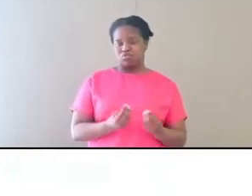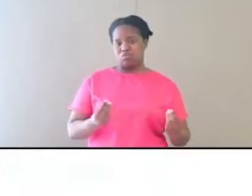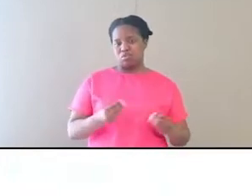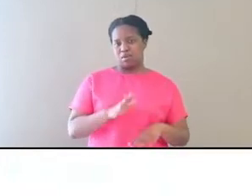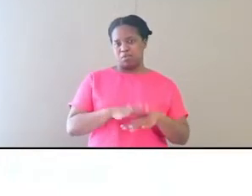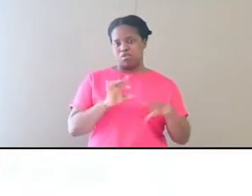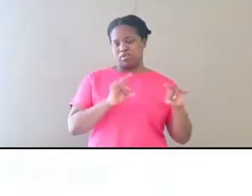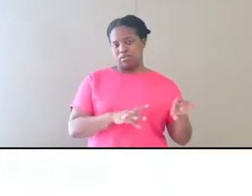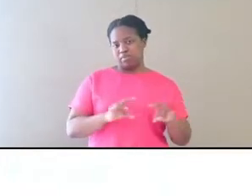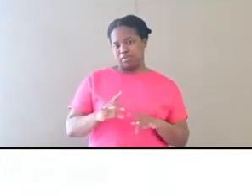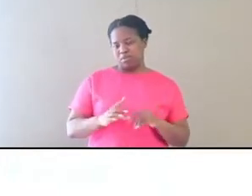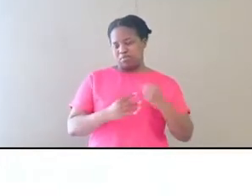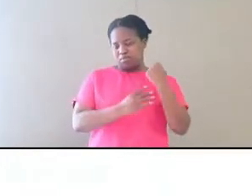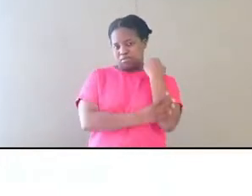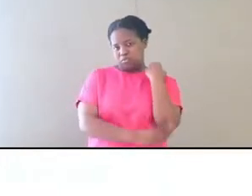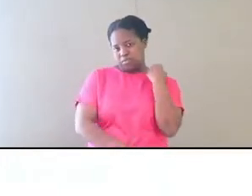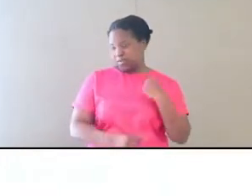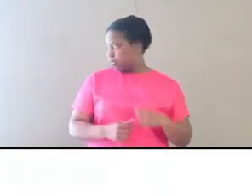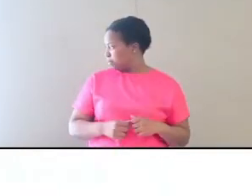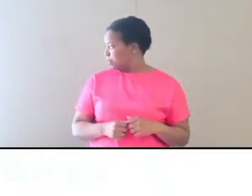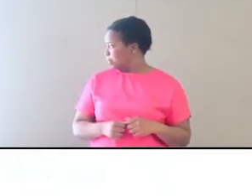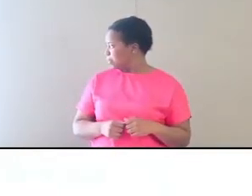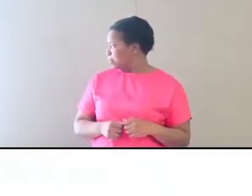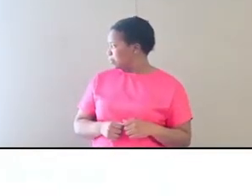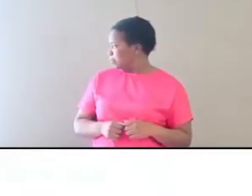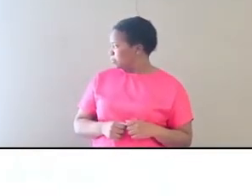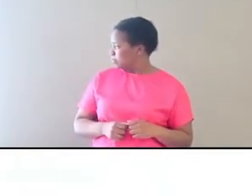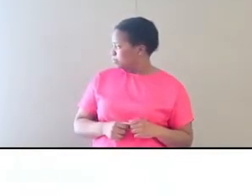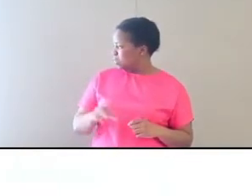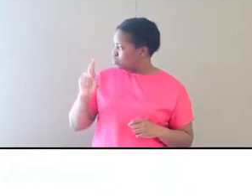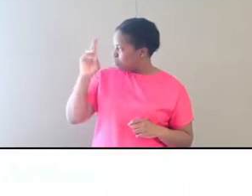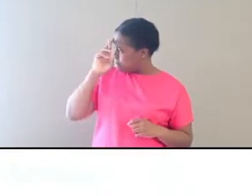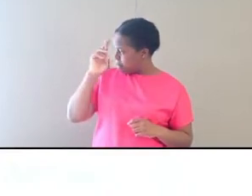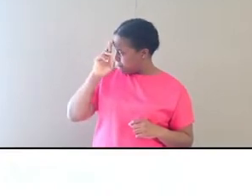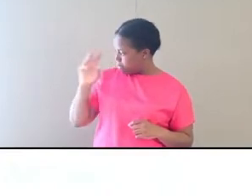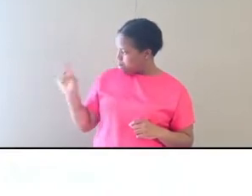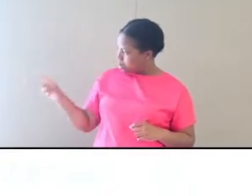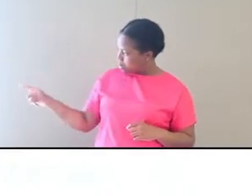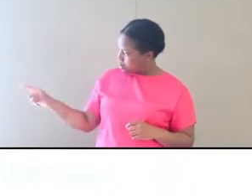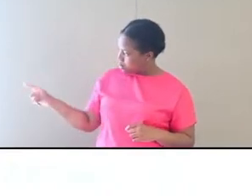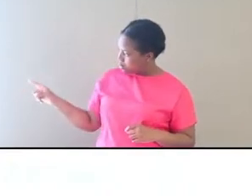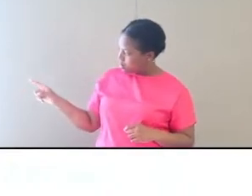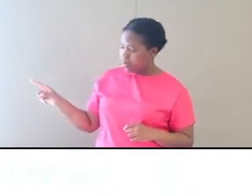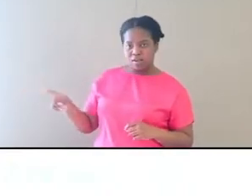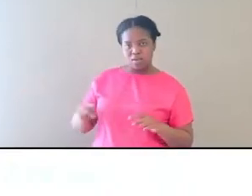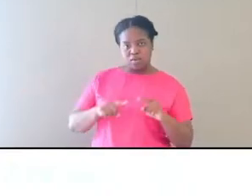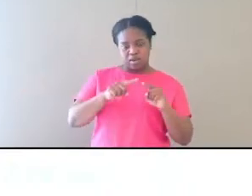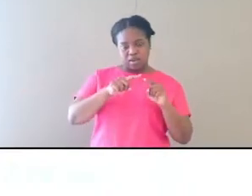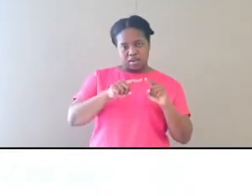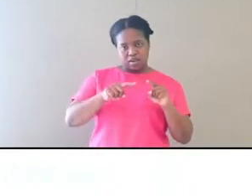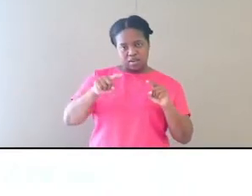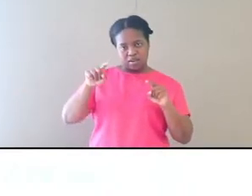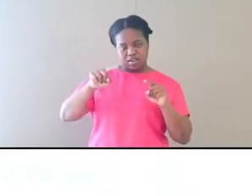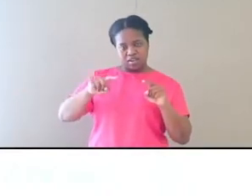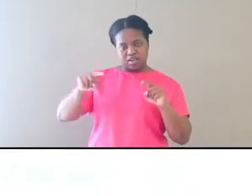in the poorest households. So just remember, those are the official poverty lines. We now track it using another survey that also conducted by